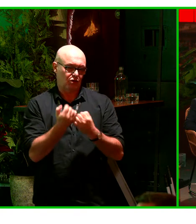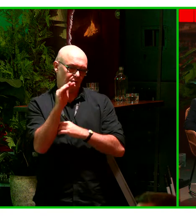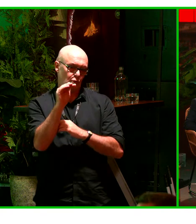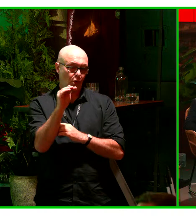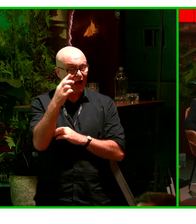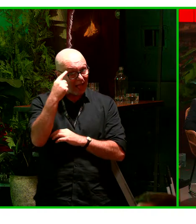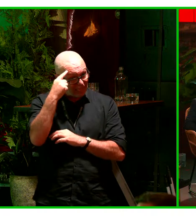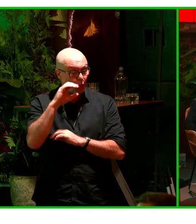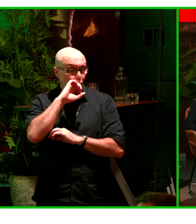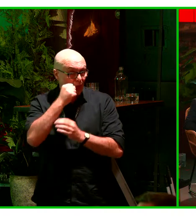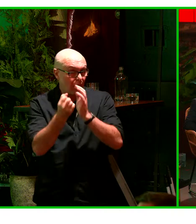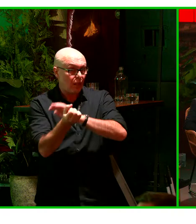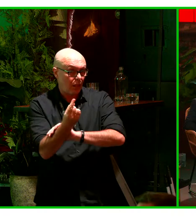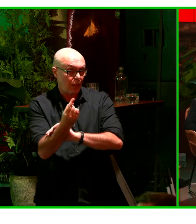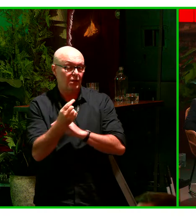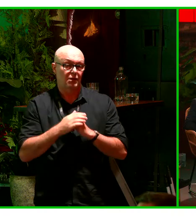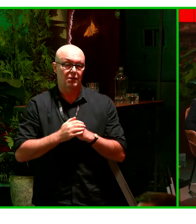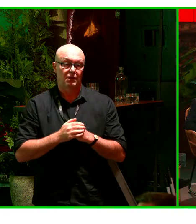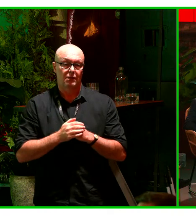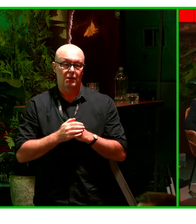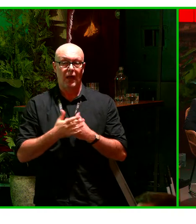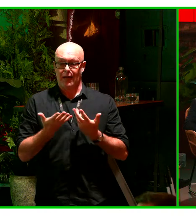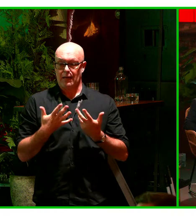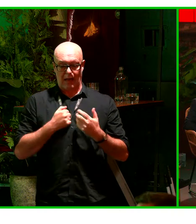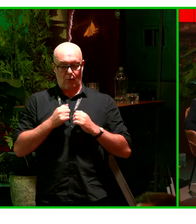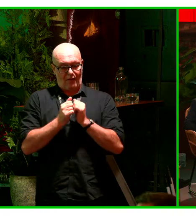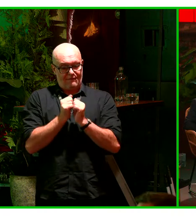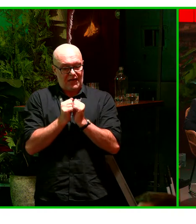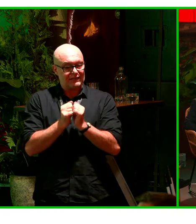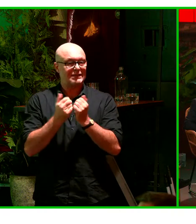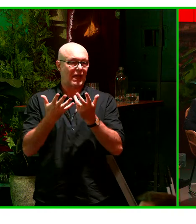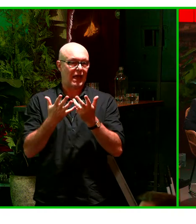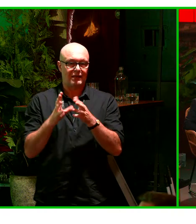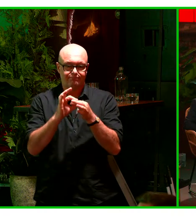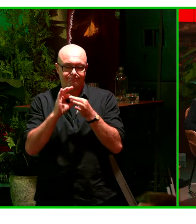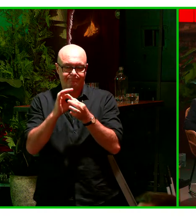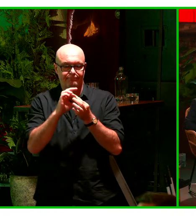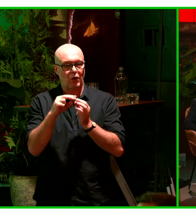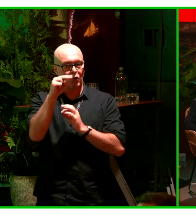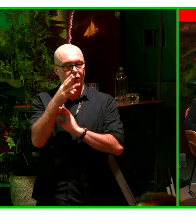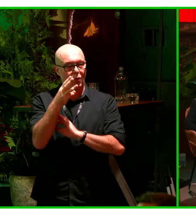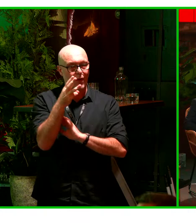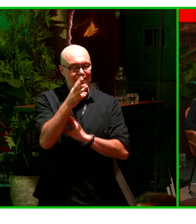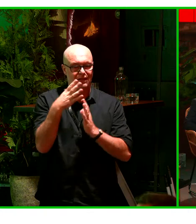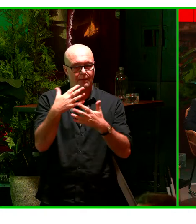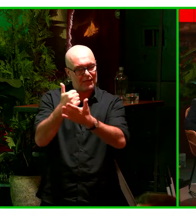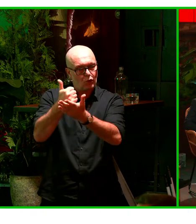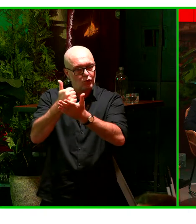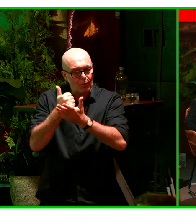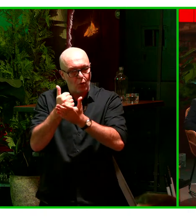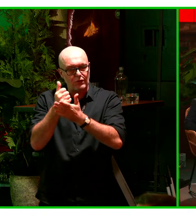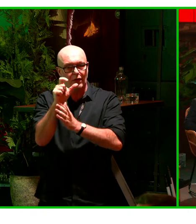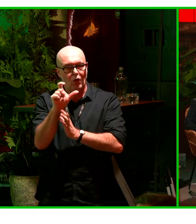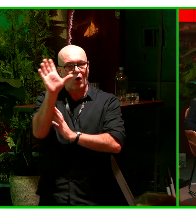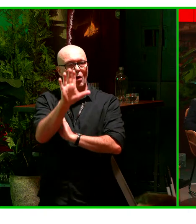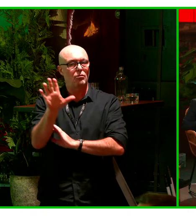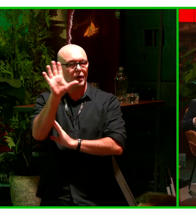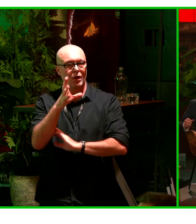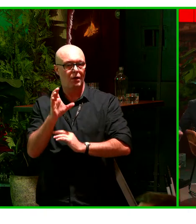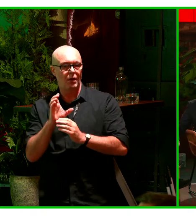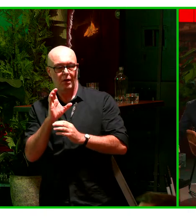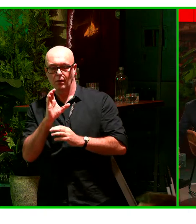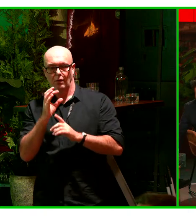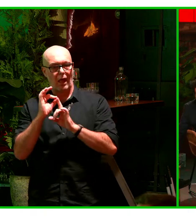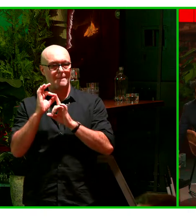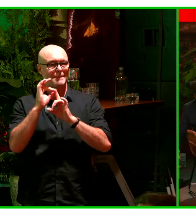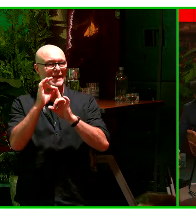And our friends and allies in the Northwest have supported the Cumbrian bid, and I would very much ask